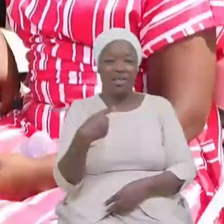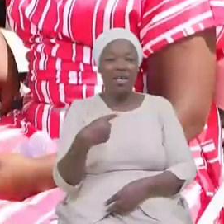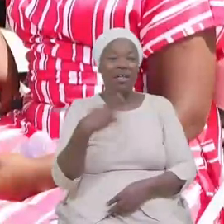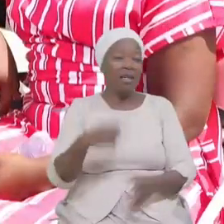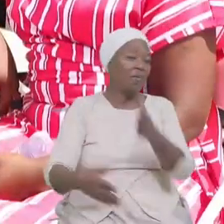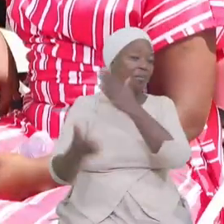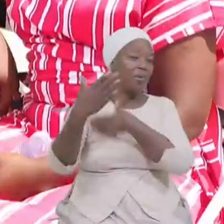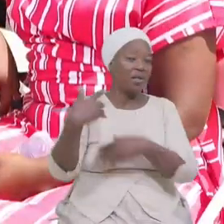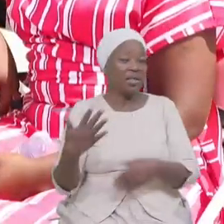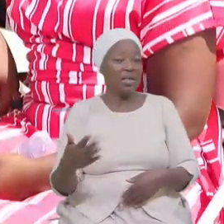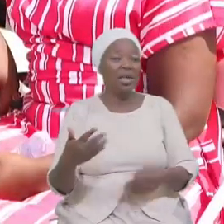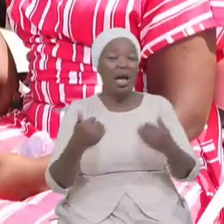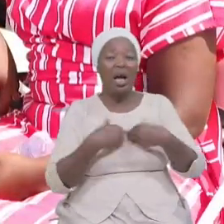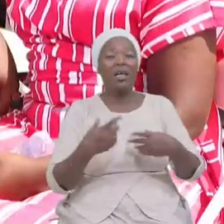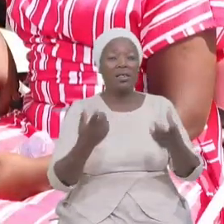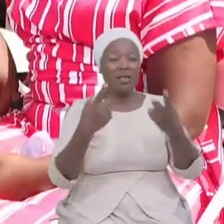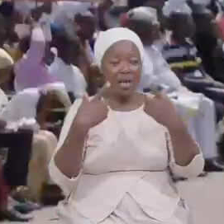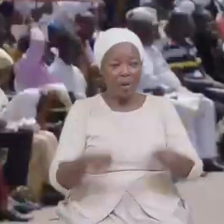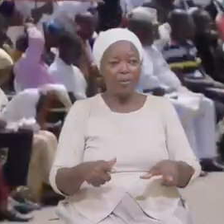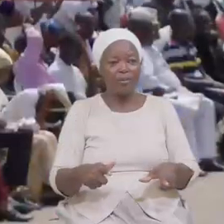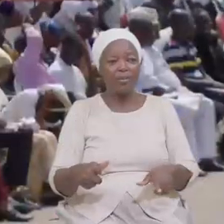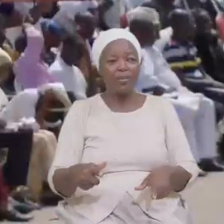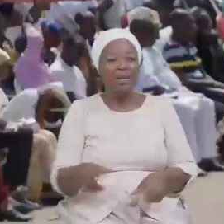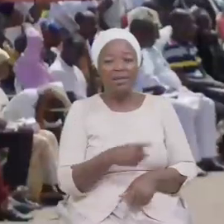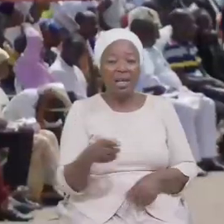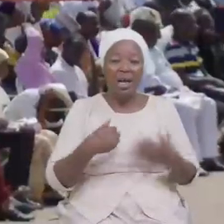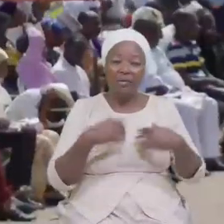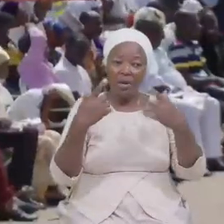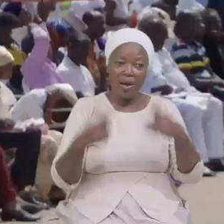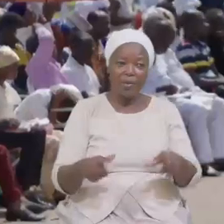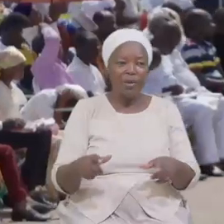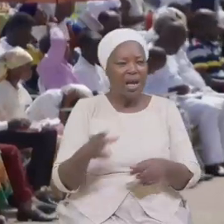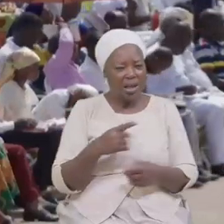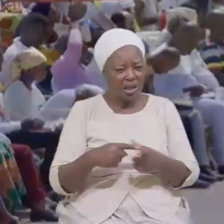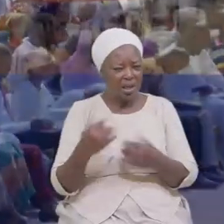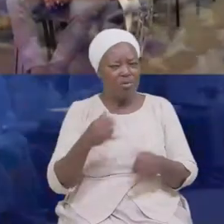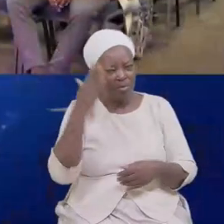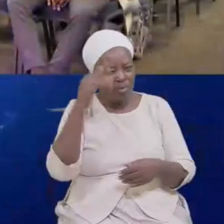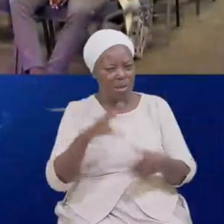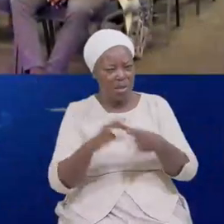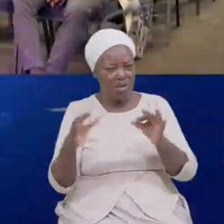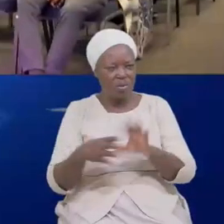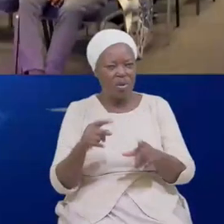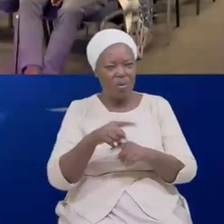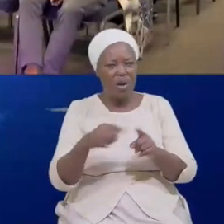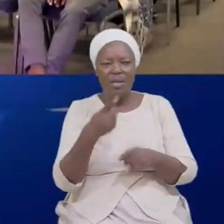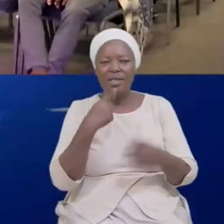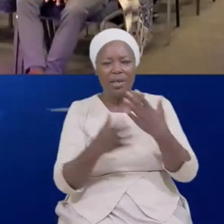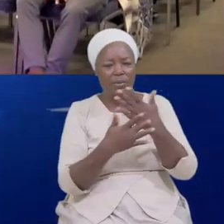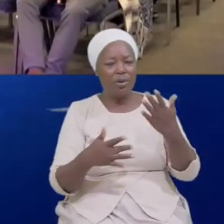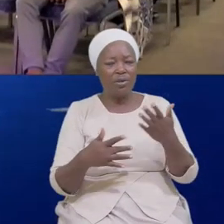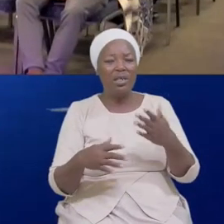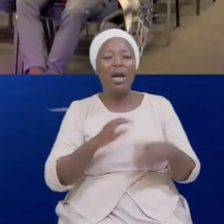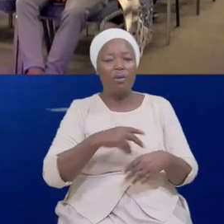things already come to pass. They are done. And now those people, you know the story, when I see the blood, I will pass over you.